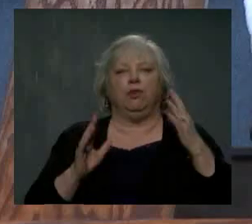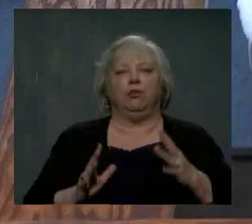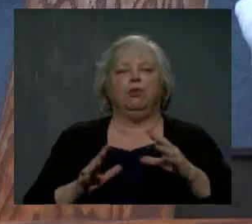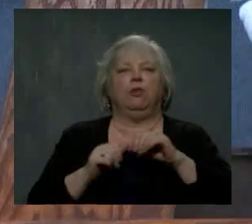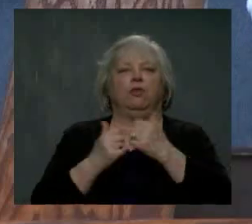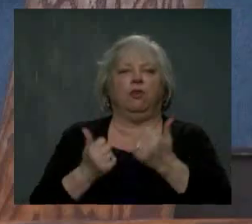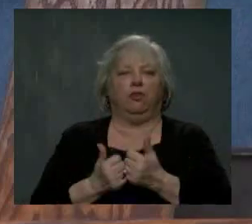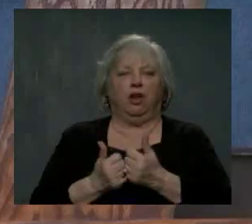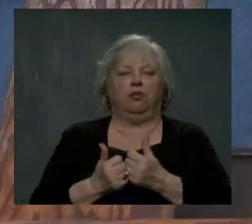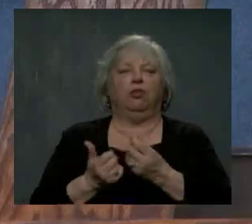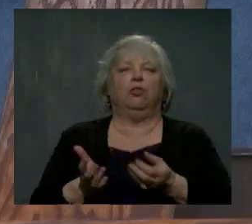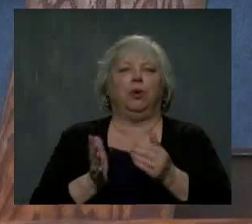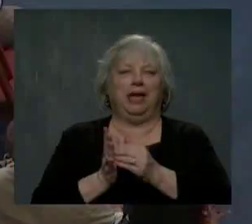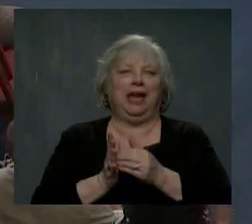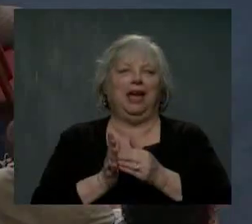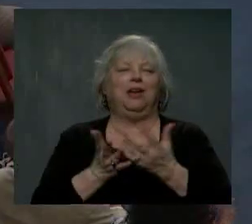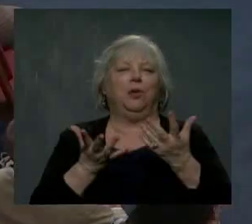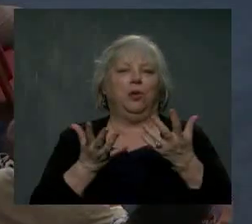Ember.